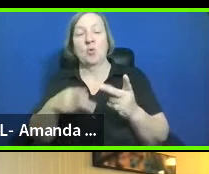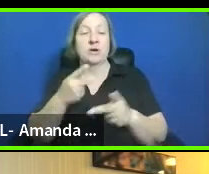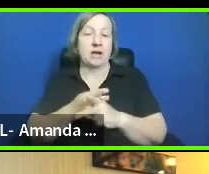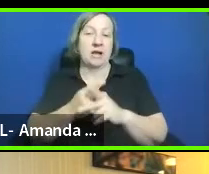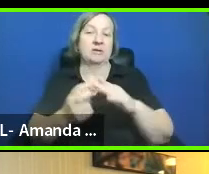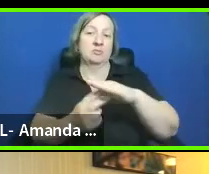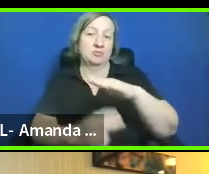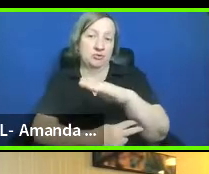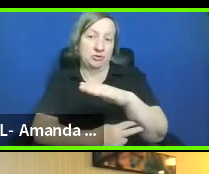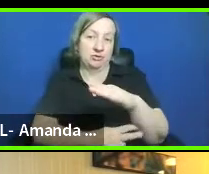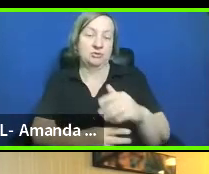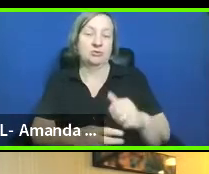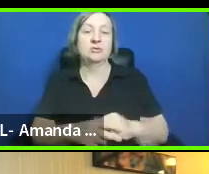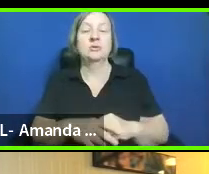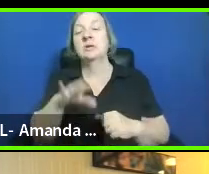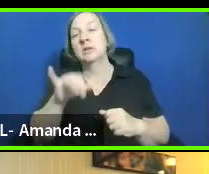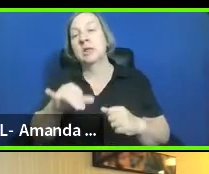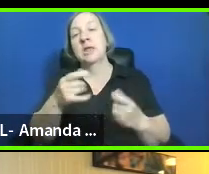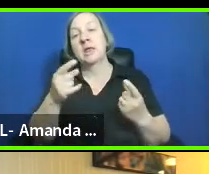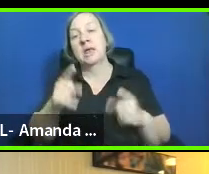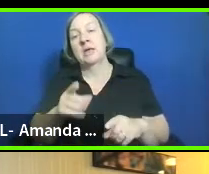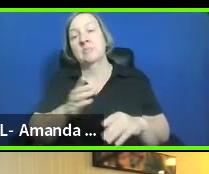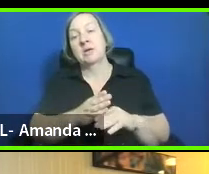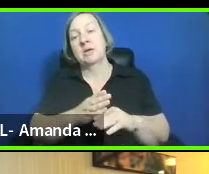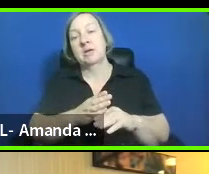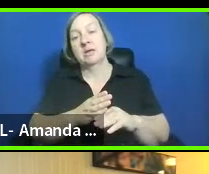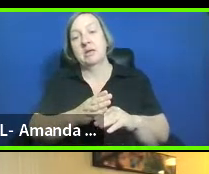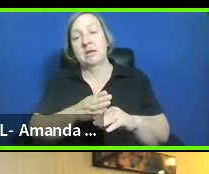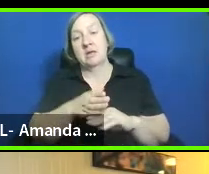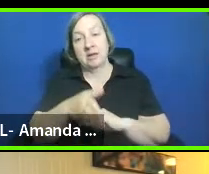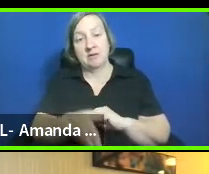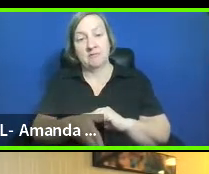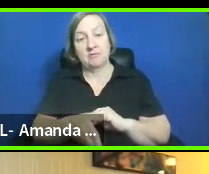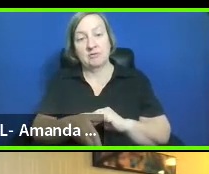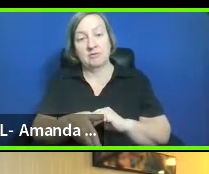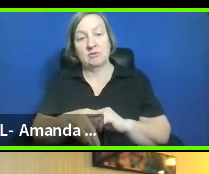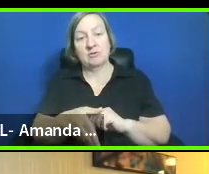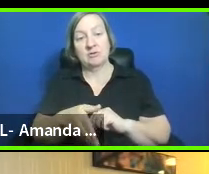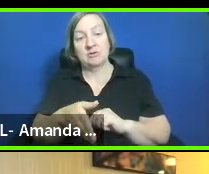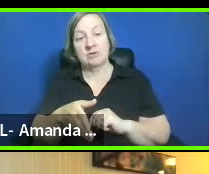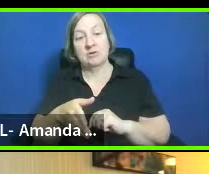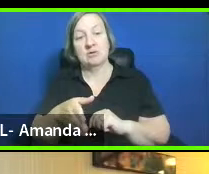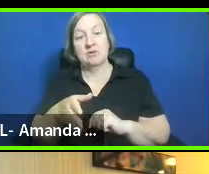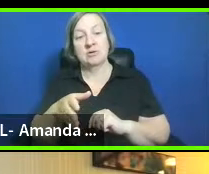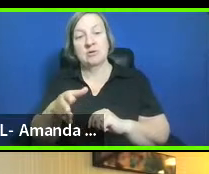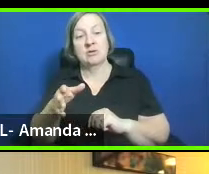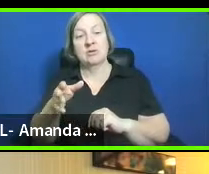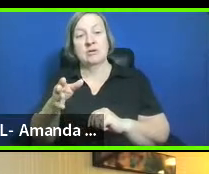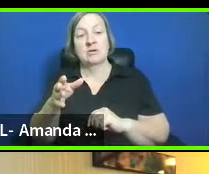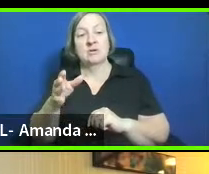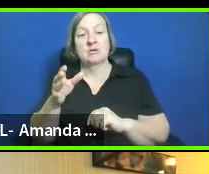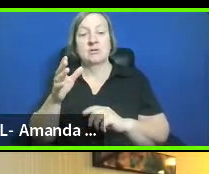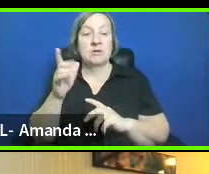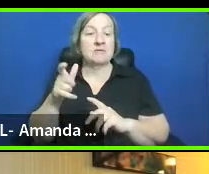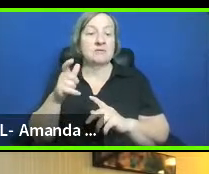that would happen after the ROD, and we talked about what the superstructure type is.